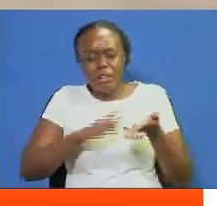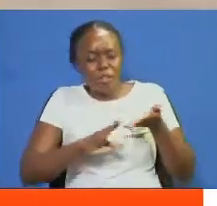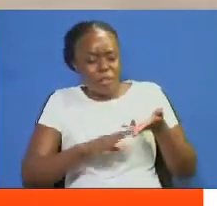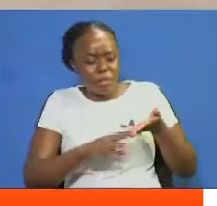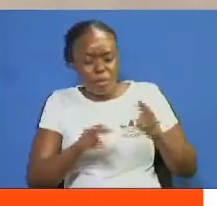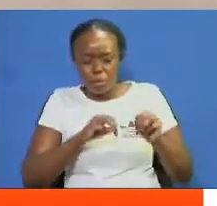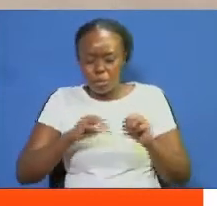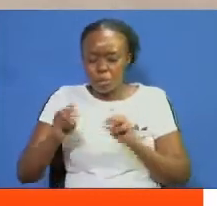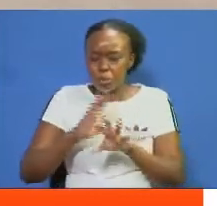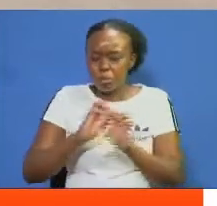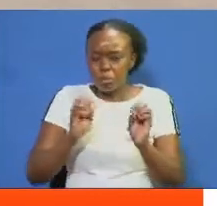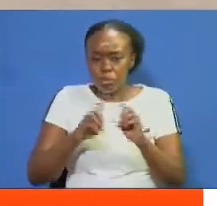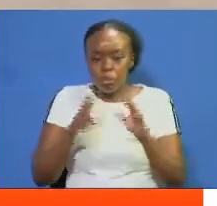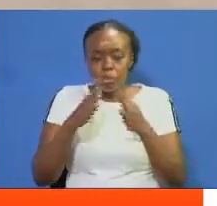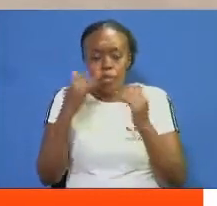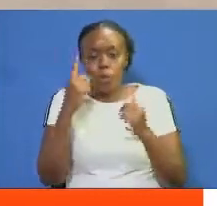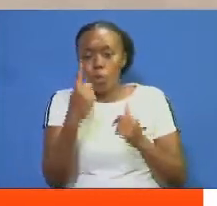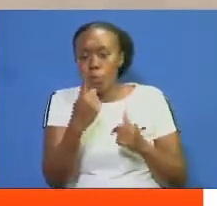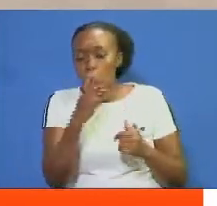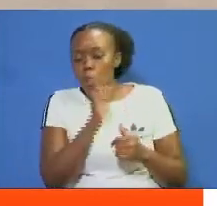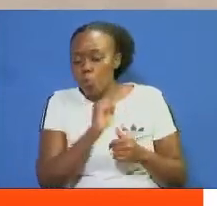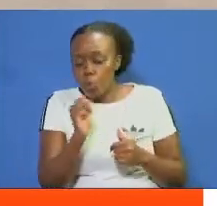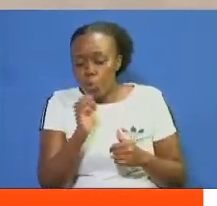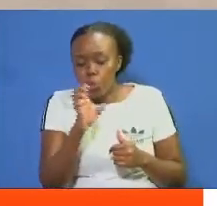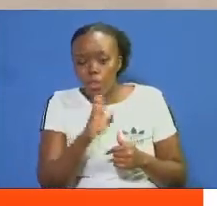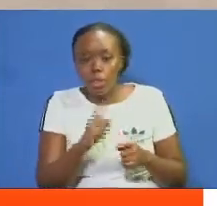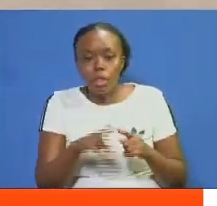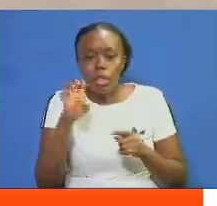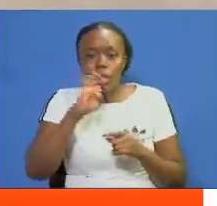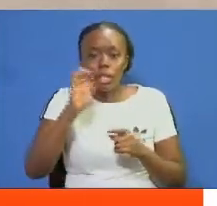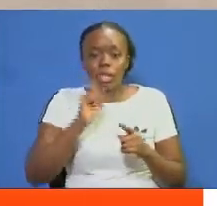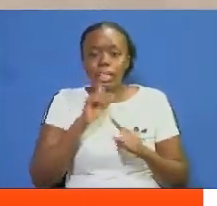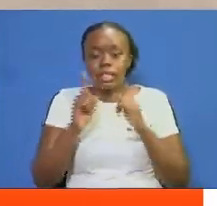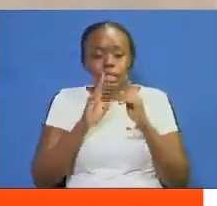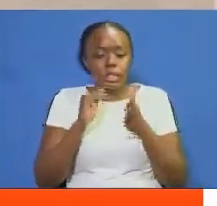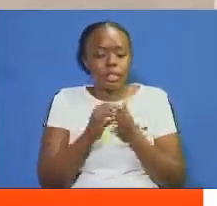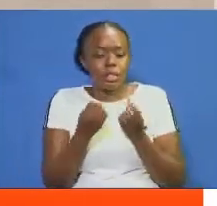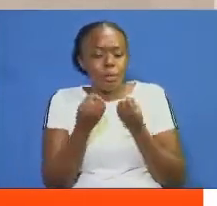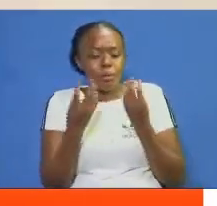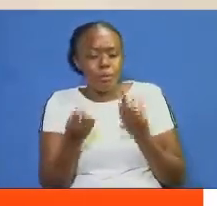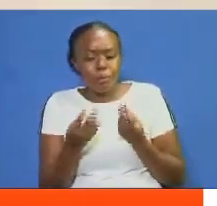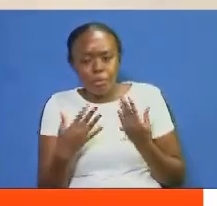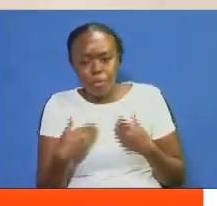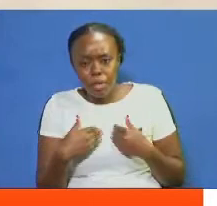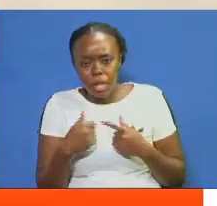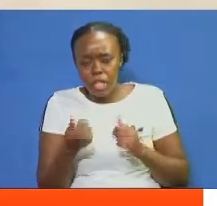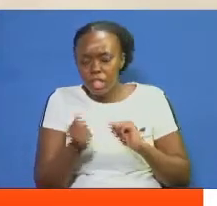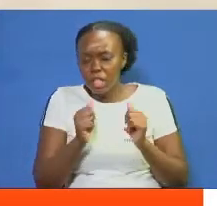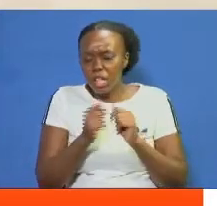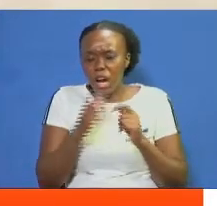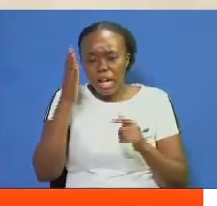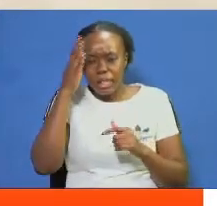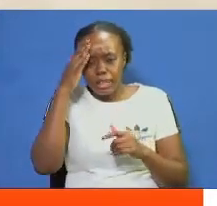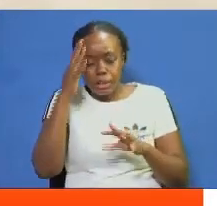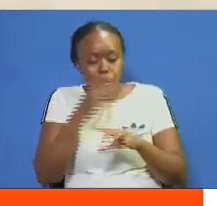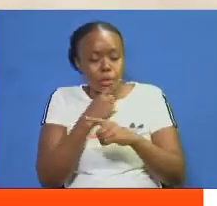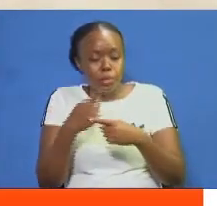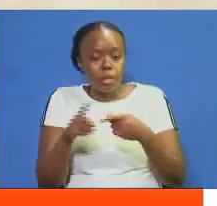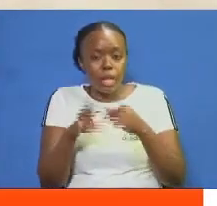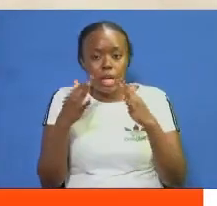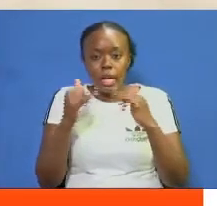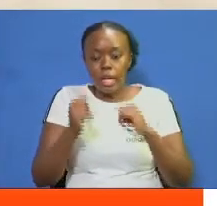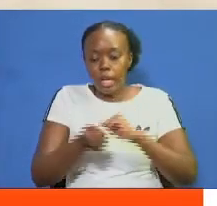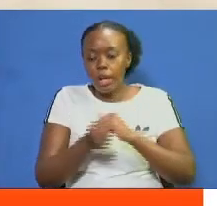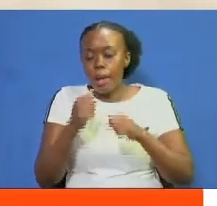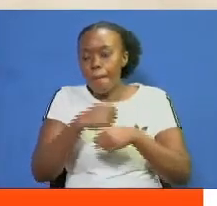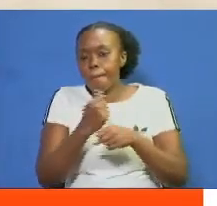wangepotea. One of the elders in the village, Esther Wakesho, claims that many have not heard of the eviction notice. Hence, the revelation has